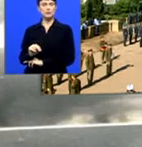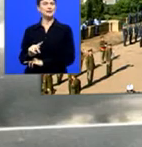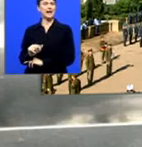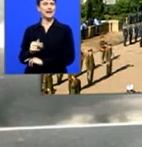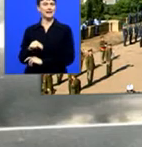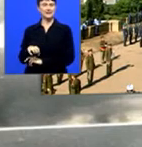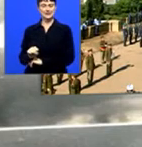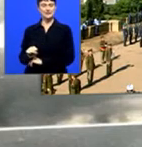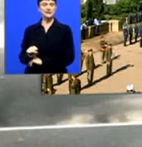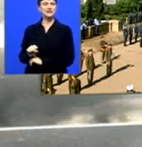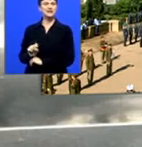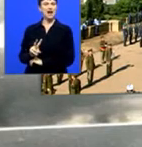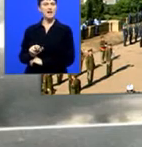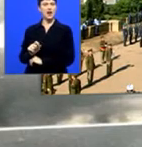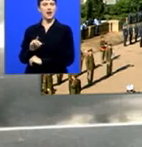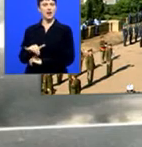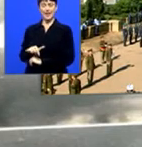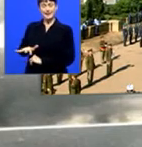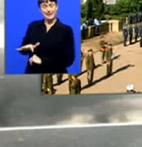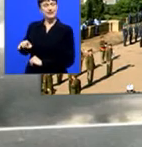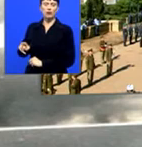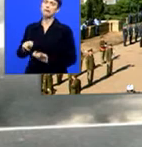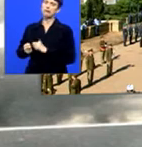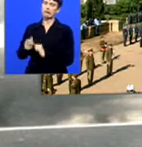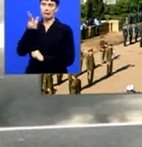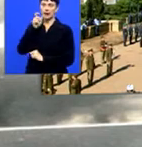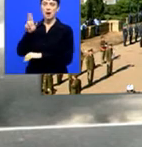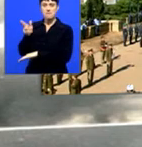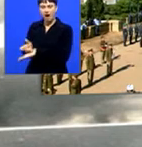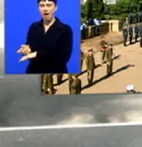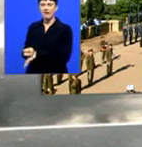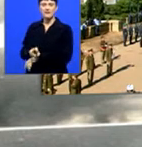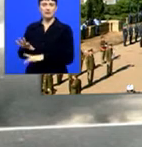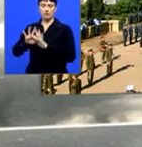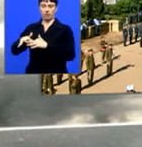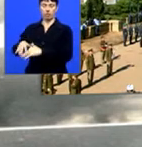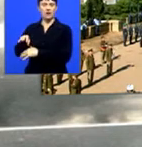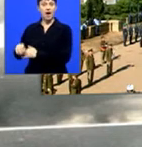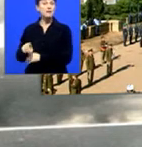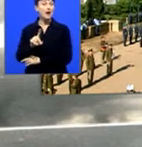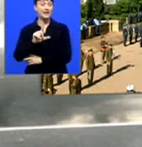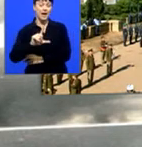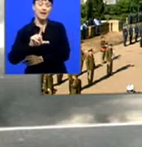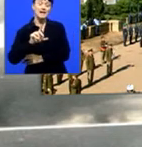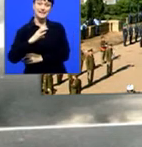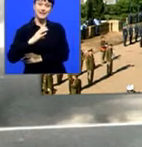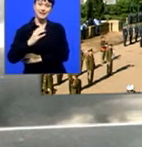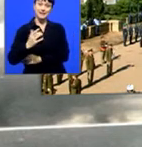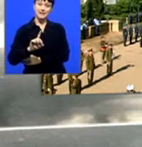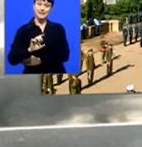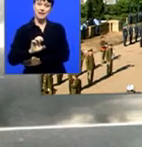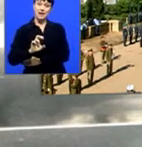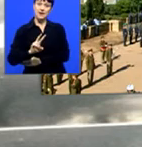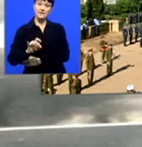they are the rest of them. The LC de Villiers Stadium is one of the park and ride areas that are there. Let's talk to